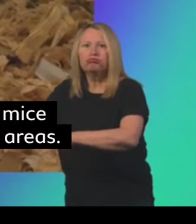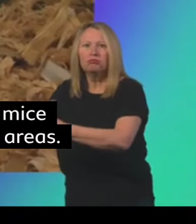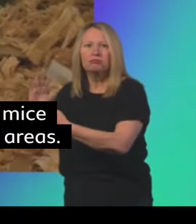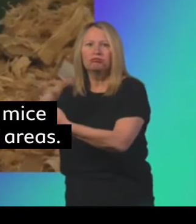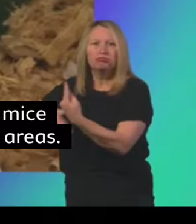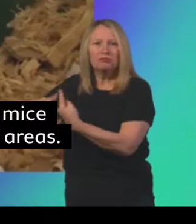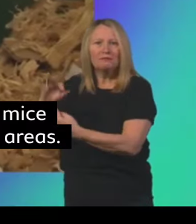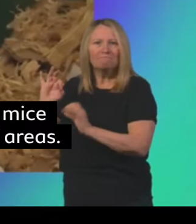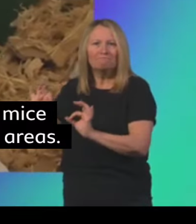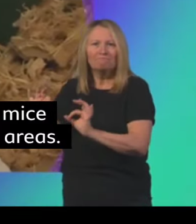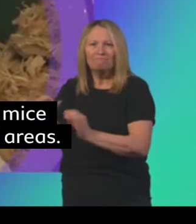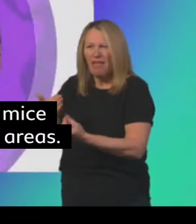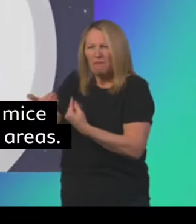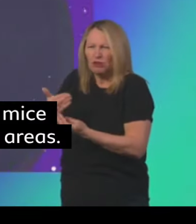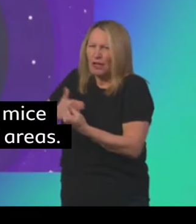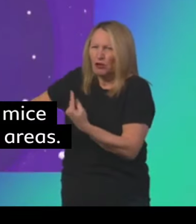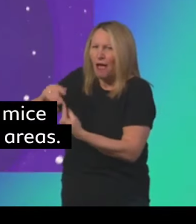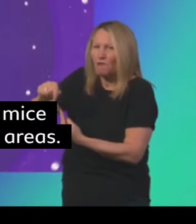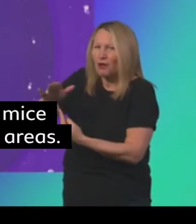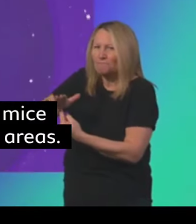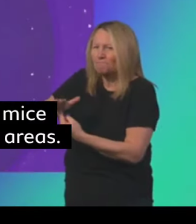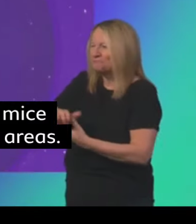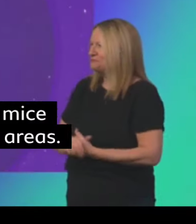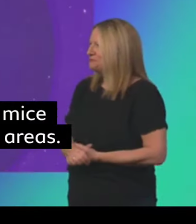released into protected areas.